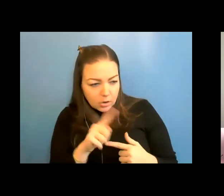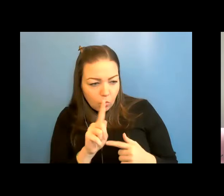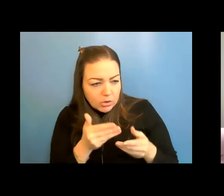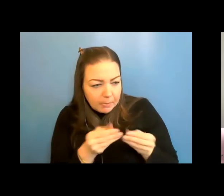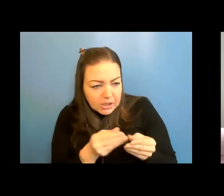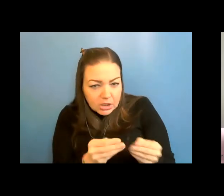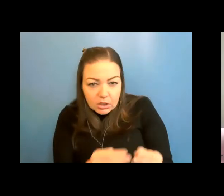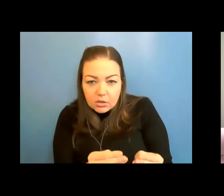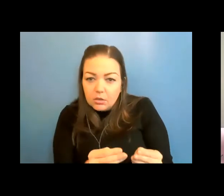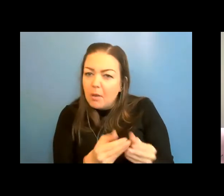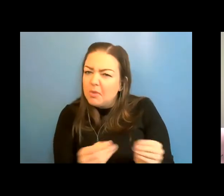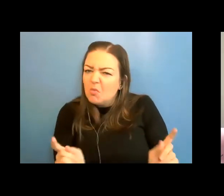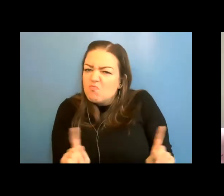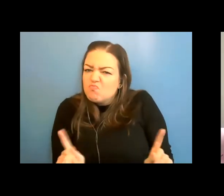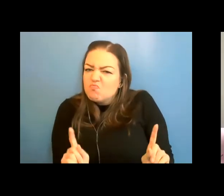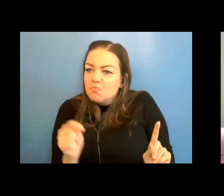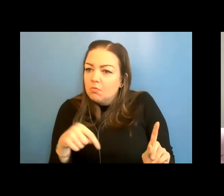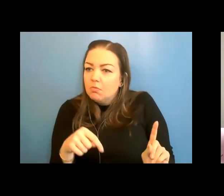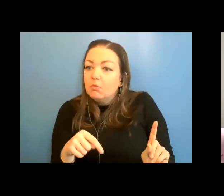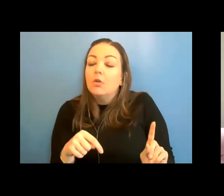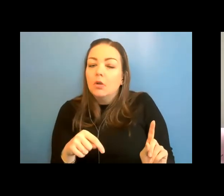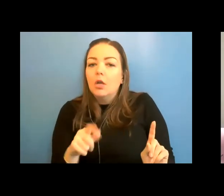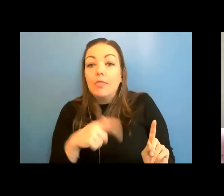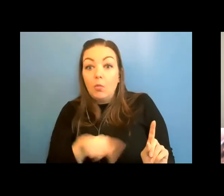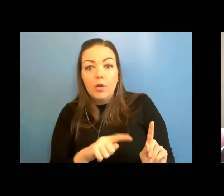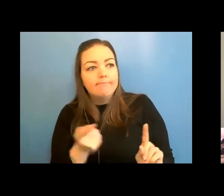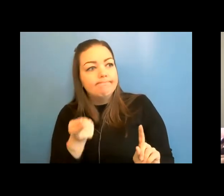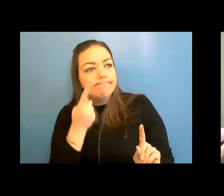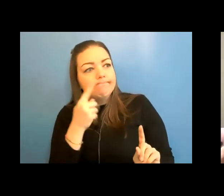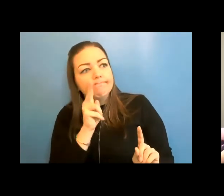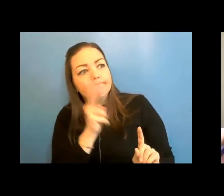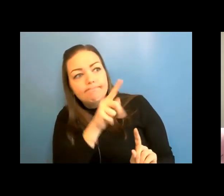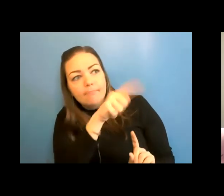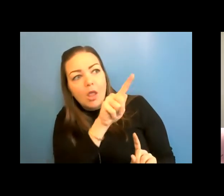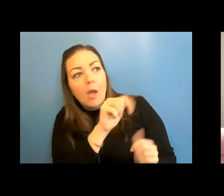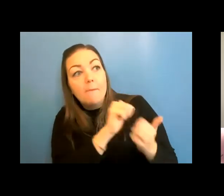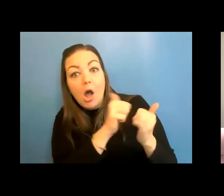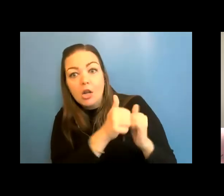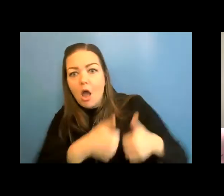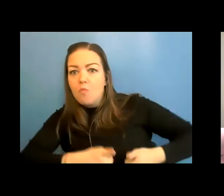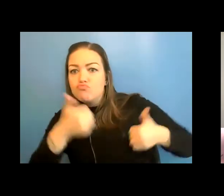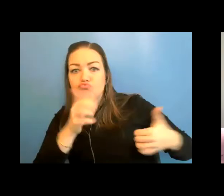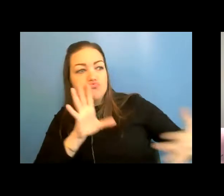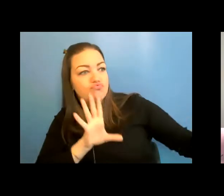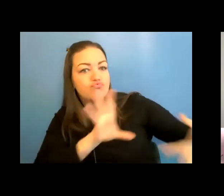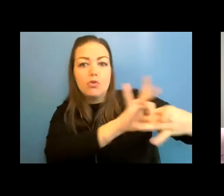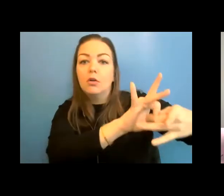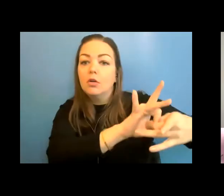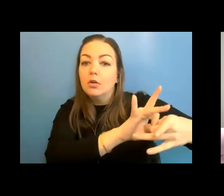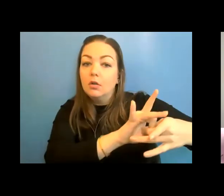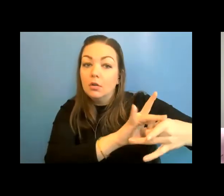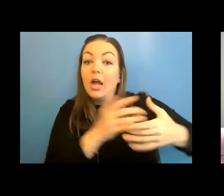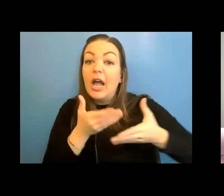not covering yet? And then we see if there's a partner we could work with to fill that gap and look how we